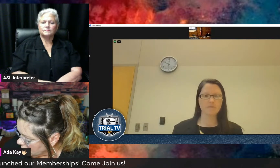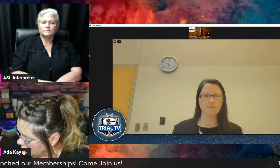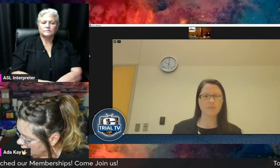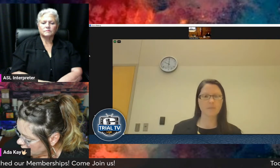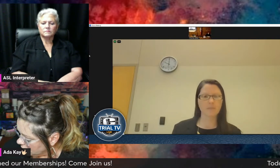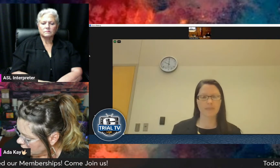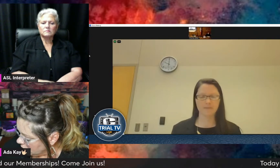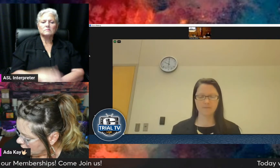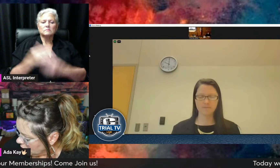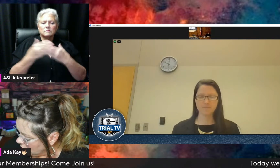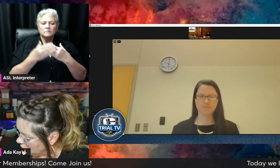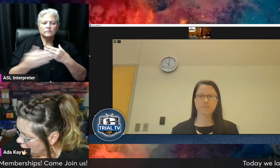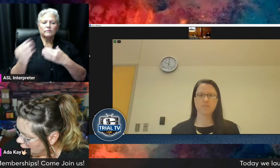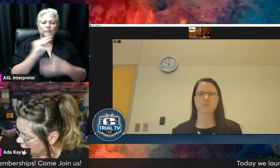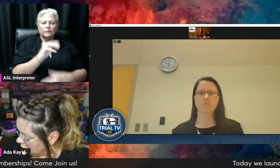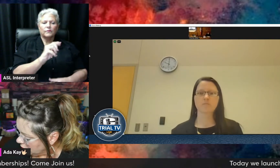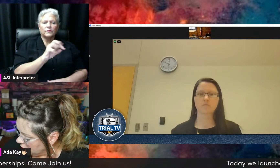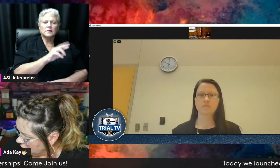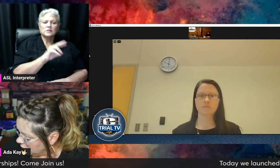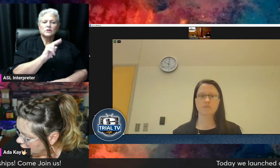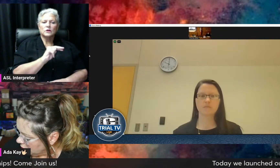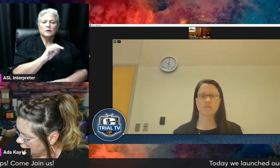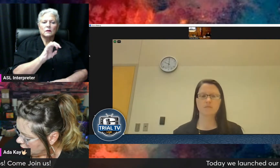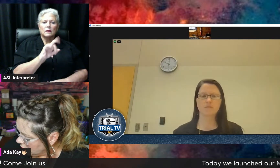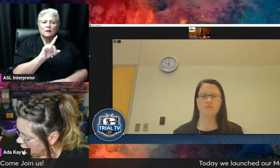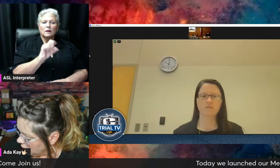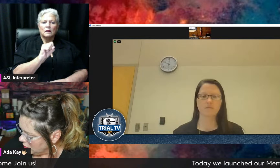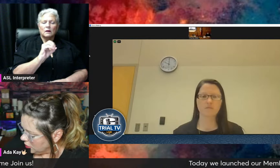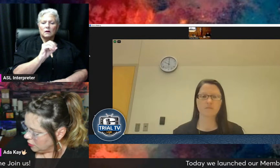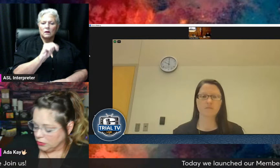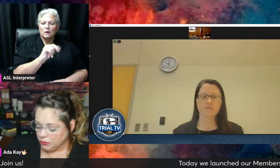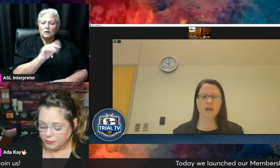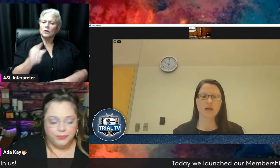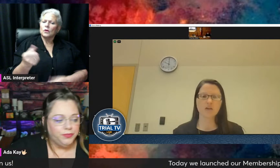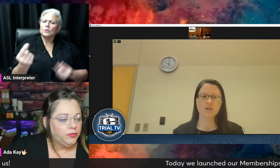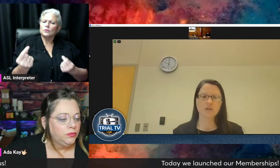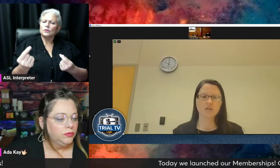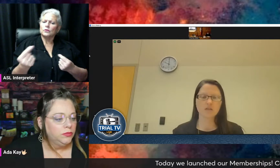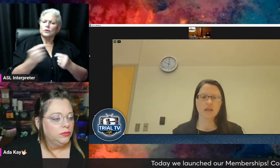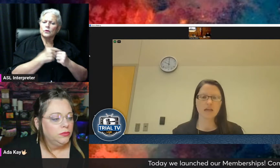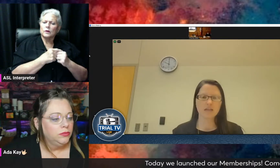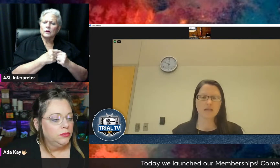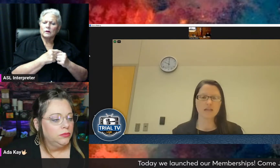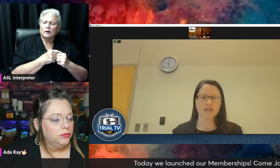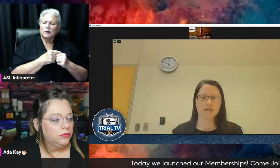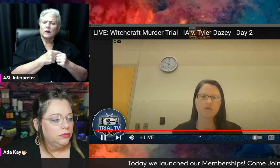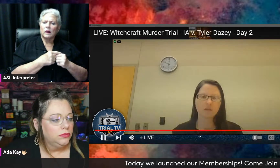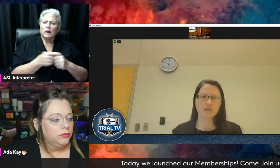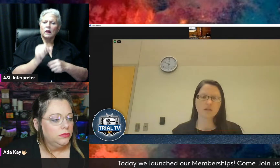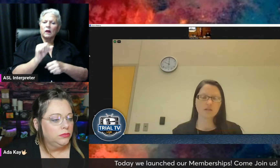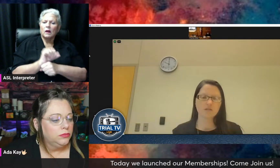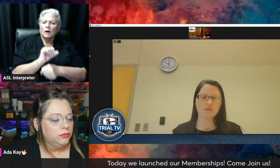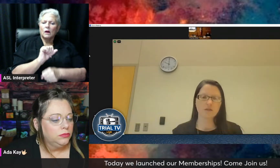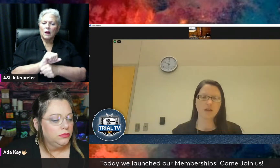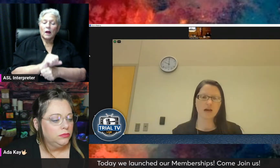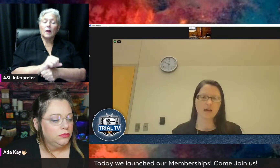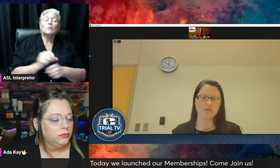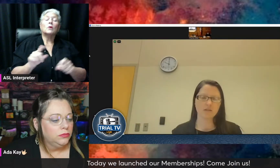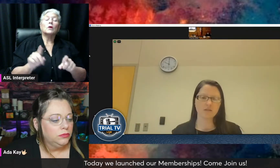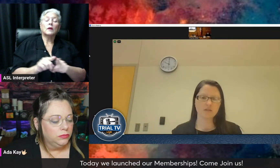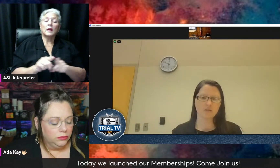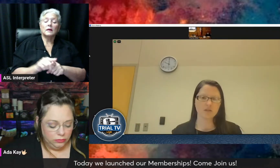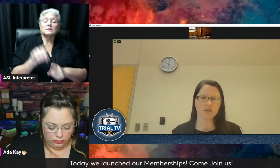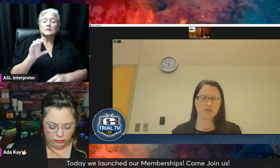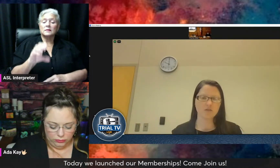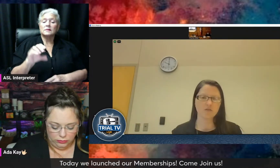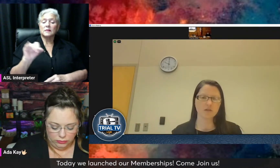Go ahead, Mr. Nelson. Thank you, Your Honor. Well, what is your occupation? I currently work as a criminalist for the